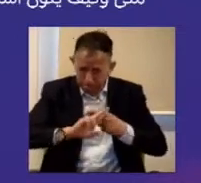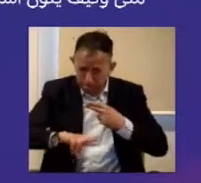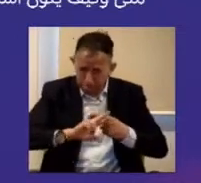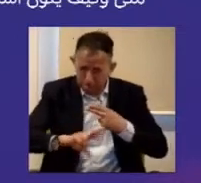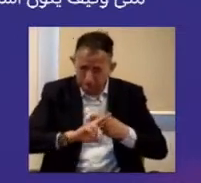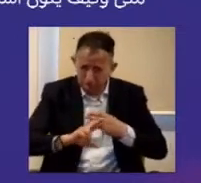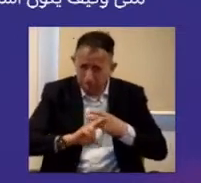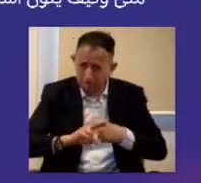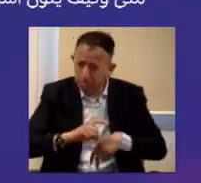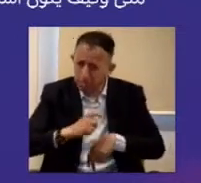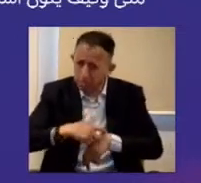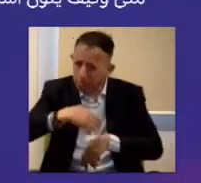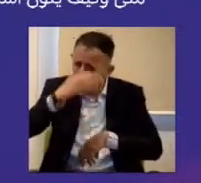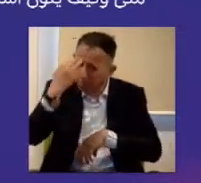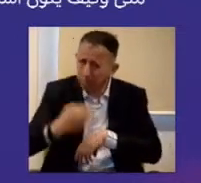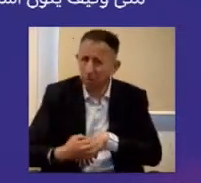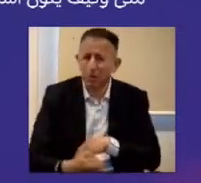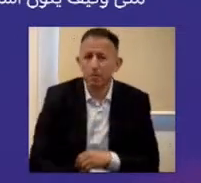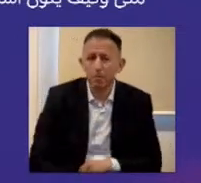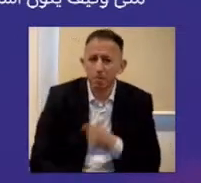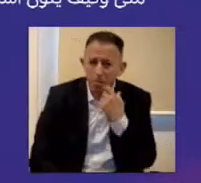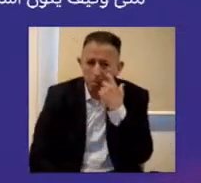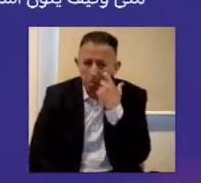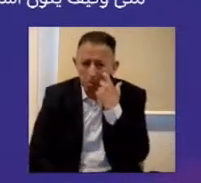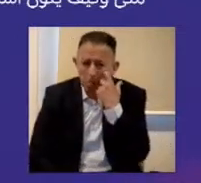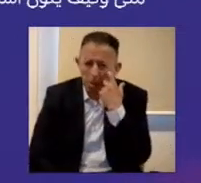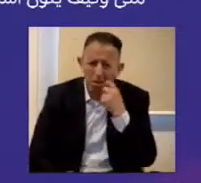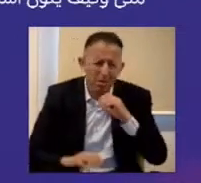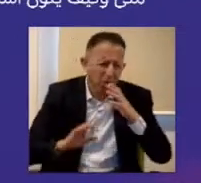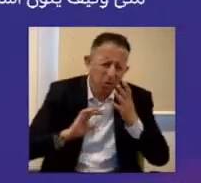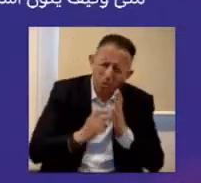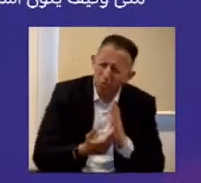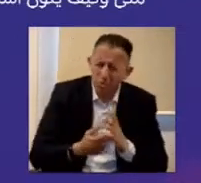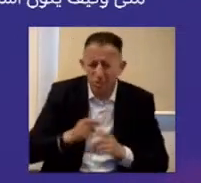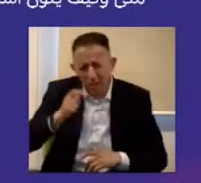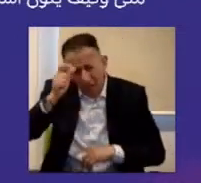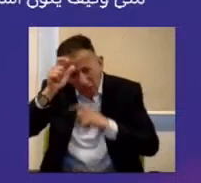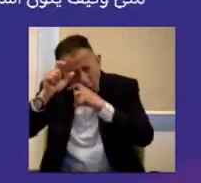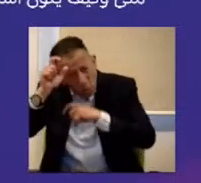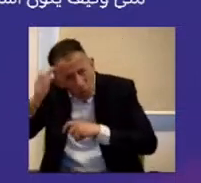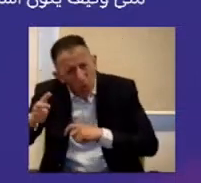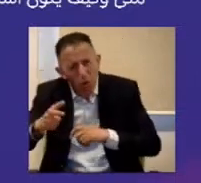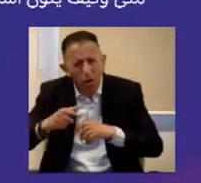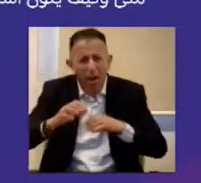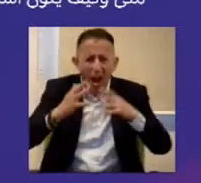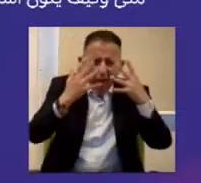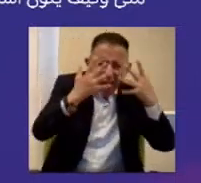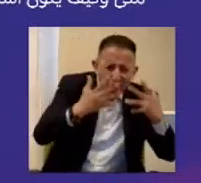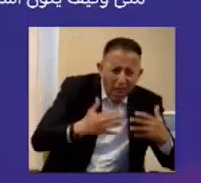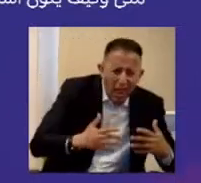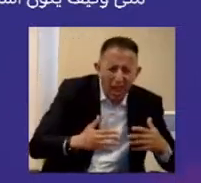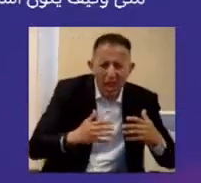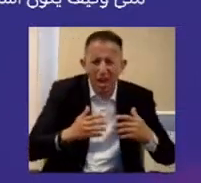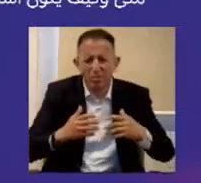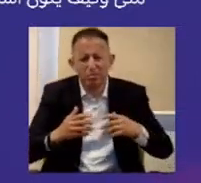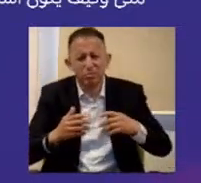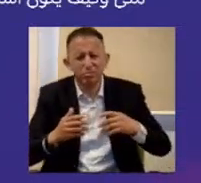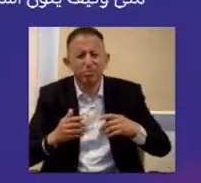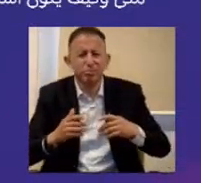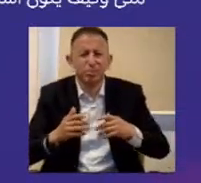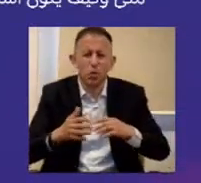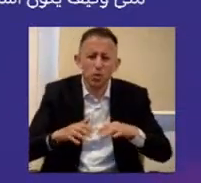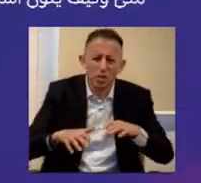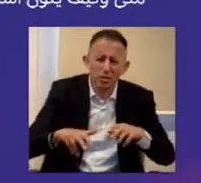All of this was not expected. That's part of the things that we do not understand fully for the moment. I can explain that at length